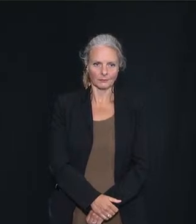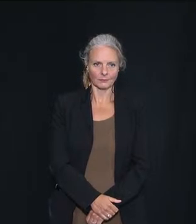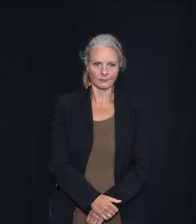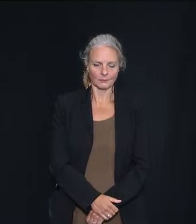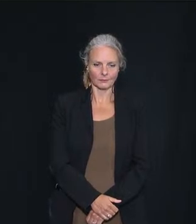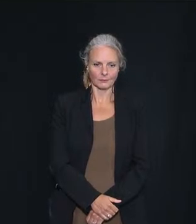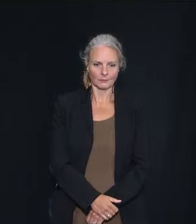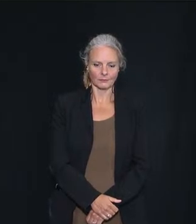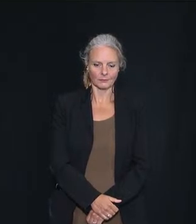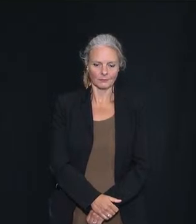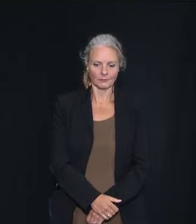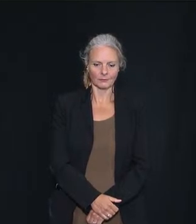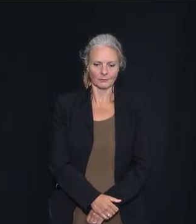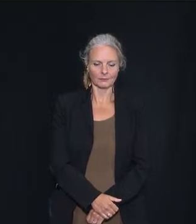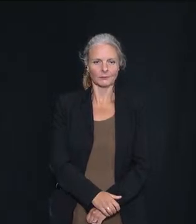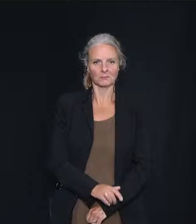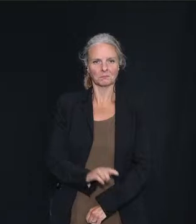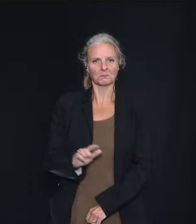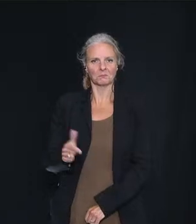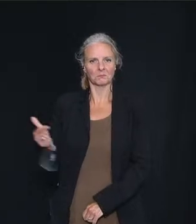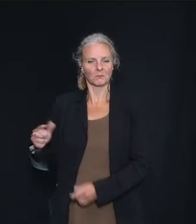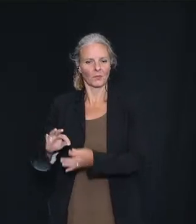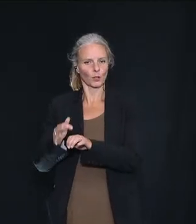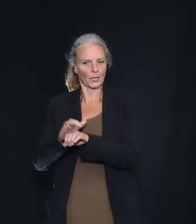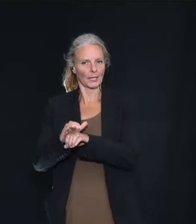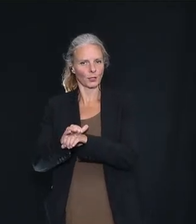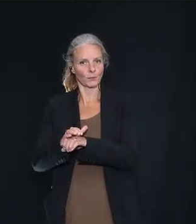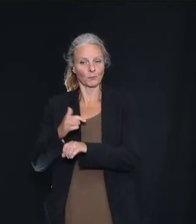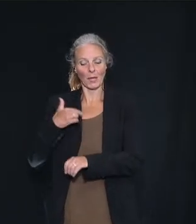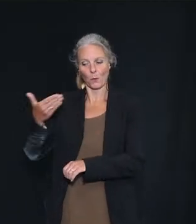And I would like to welcome Mary Simone.